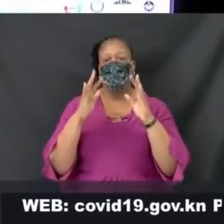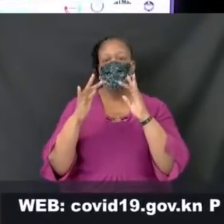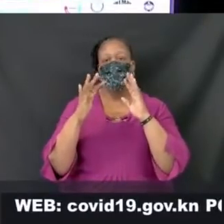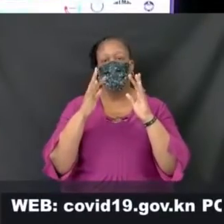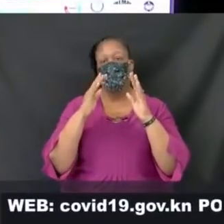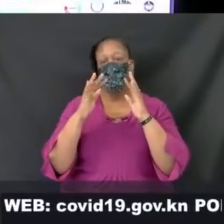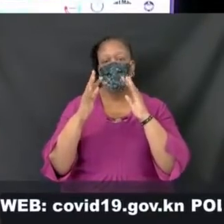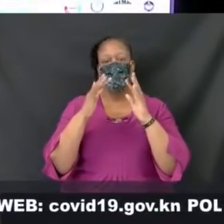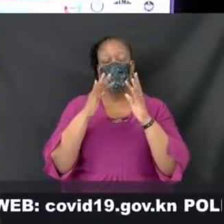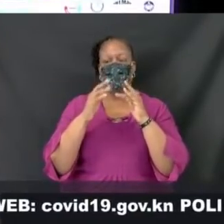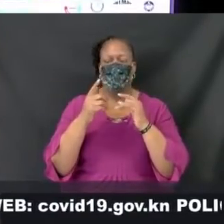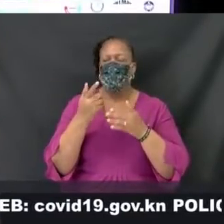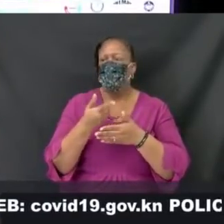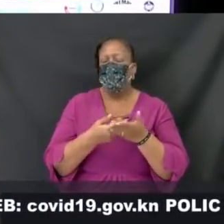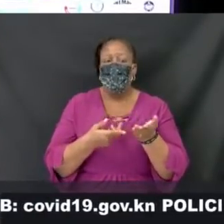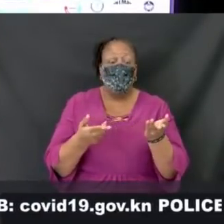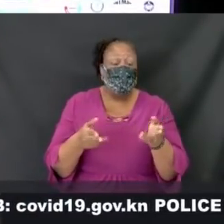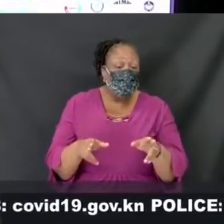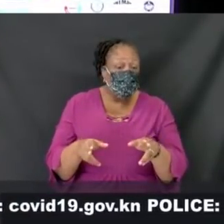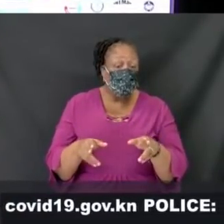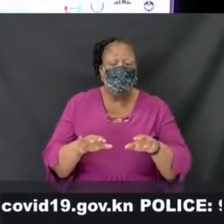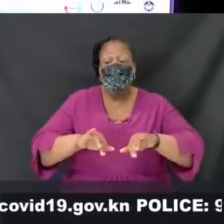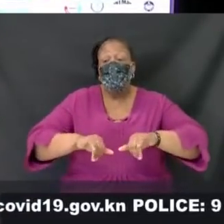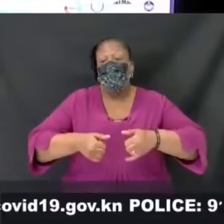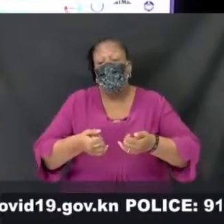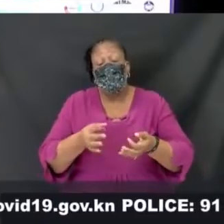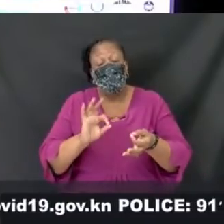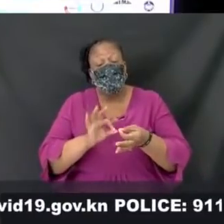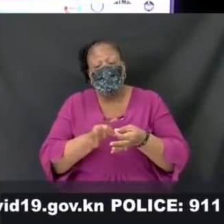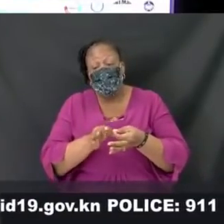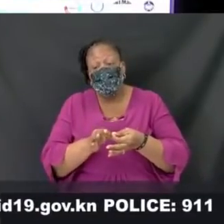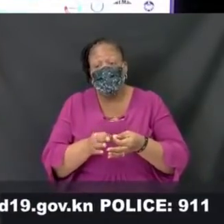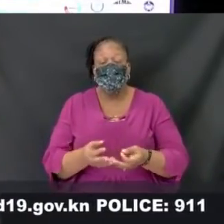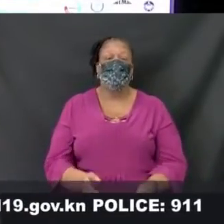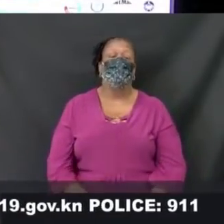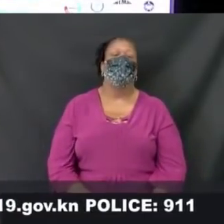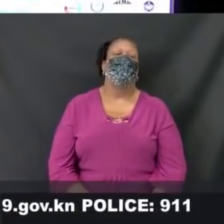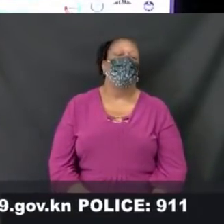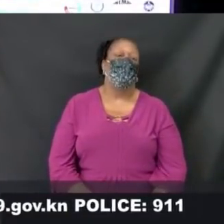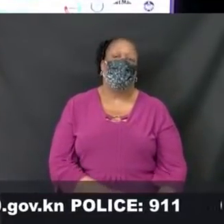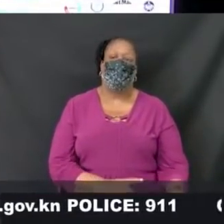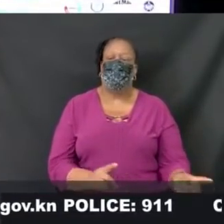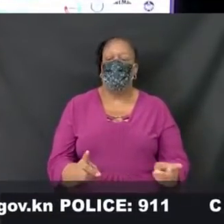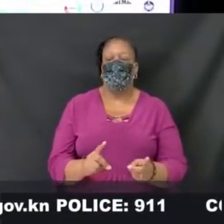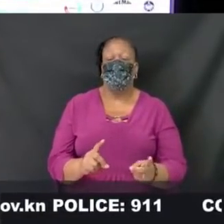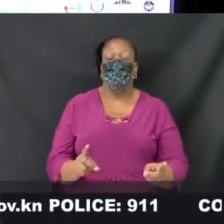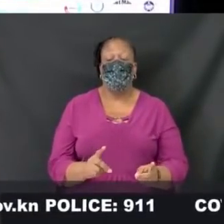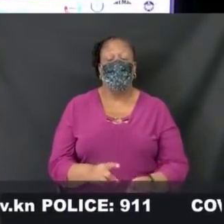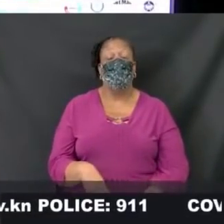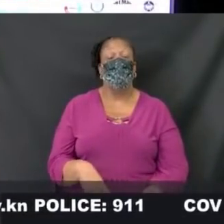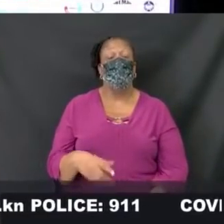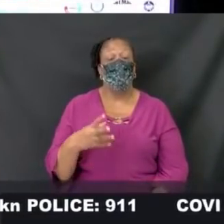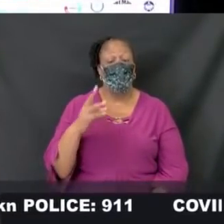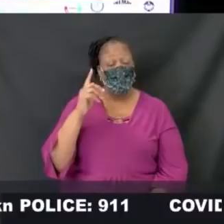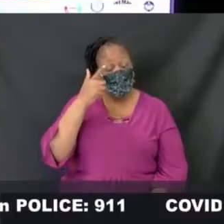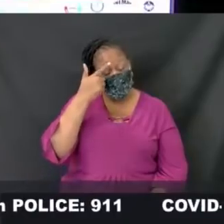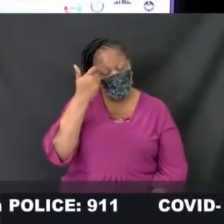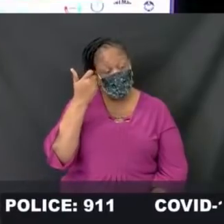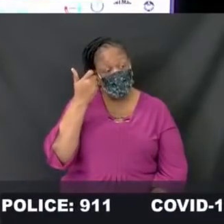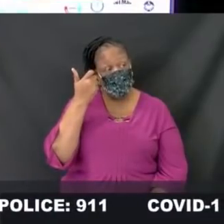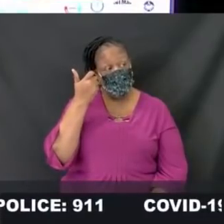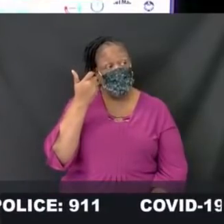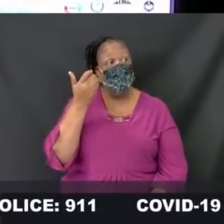manage the pandemic, and so on. And it is all done really because we have